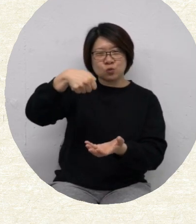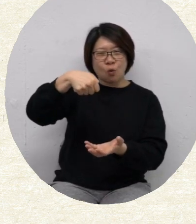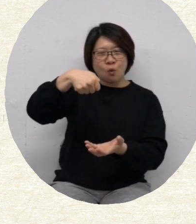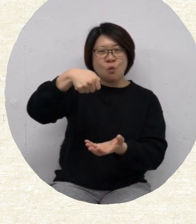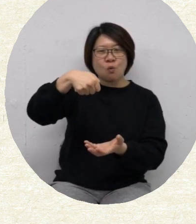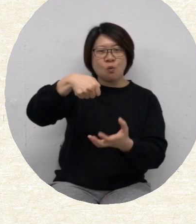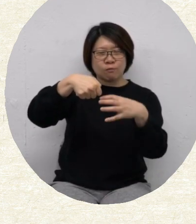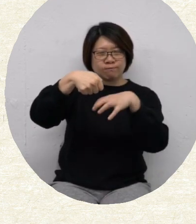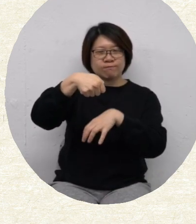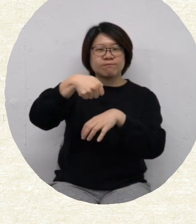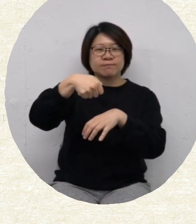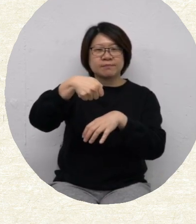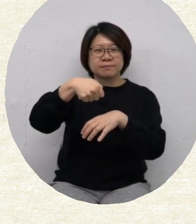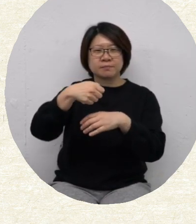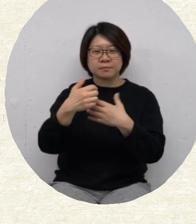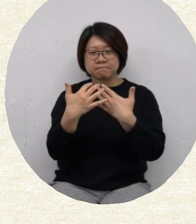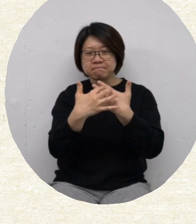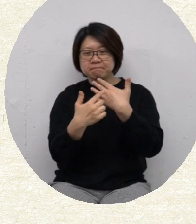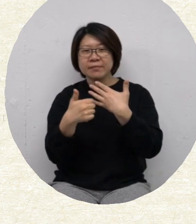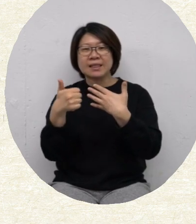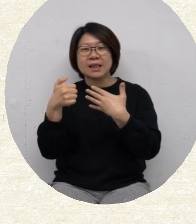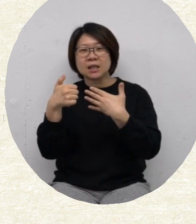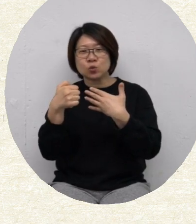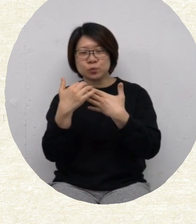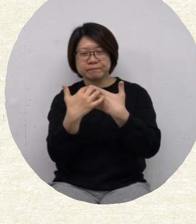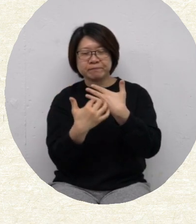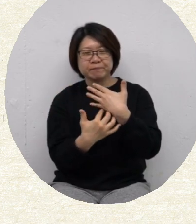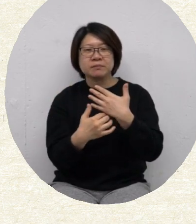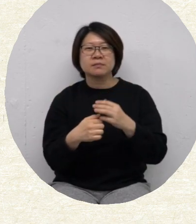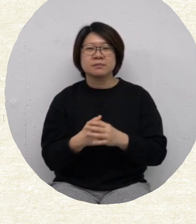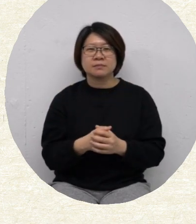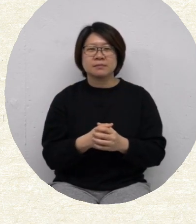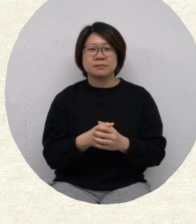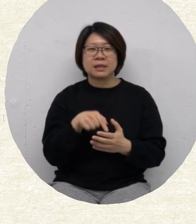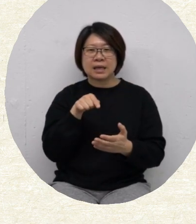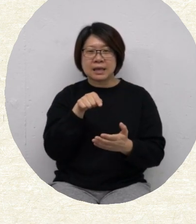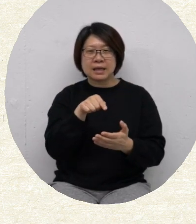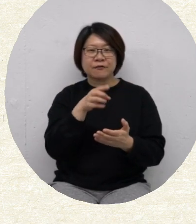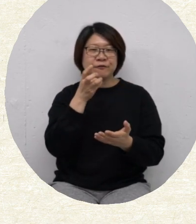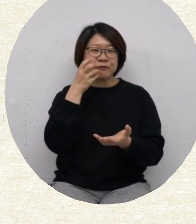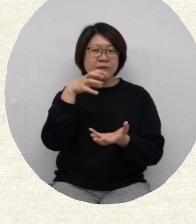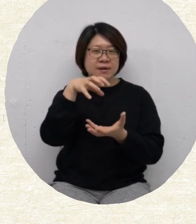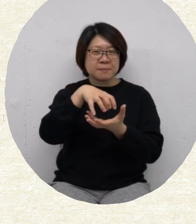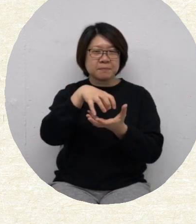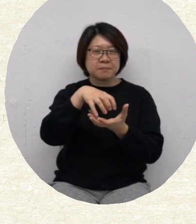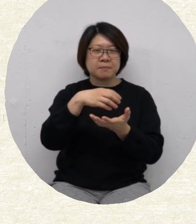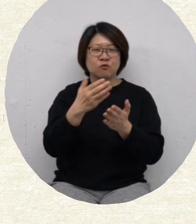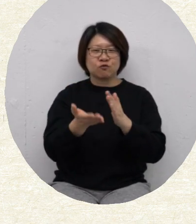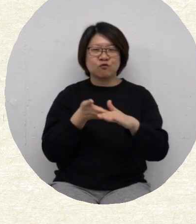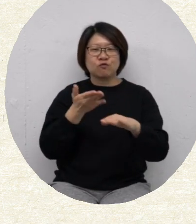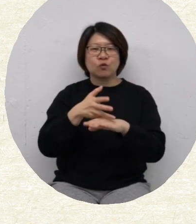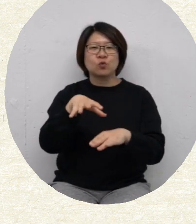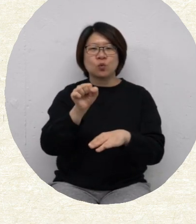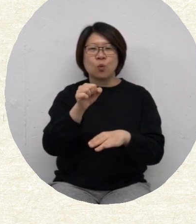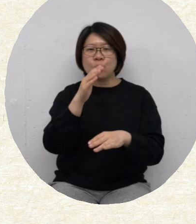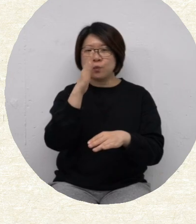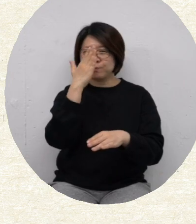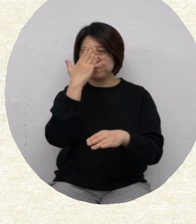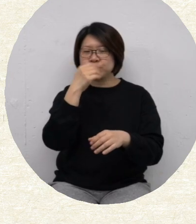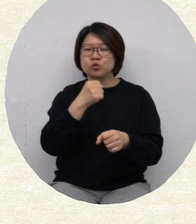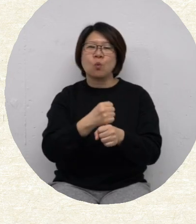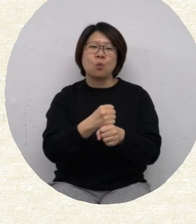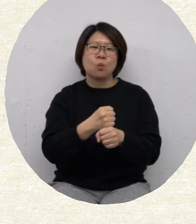Here, I transform their physical presence by recontextualizing these objects through new materials and